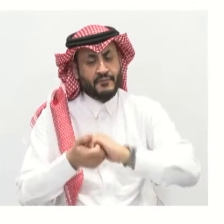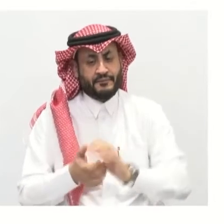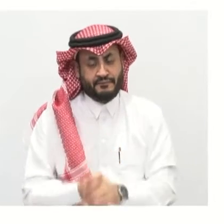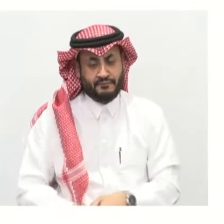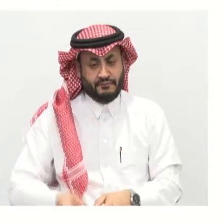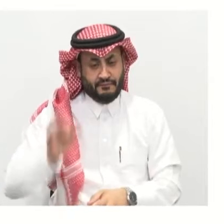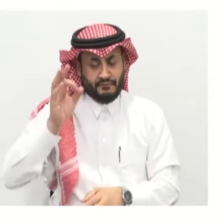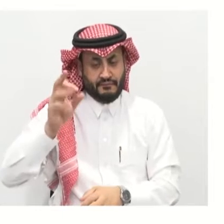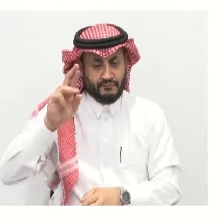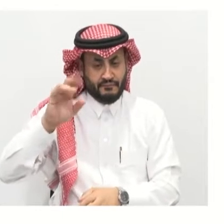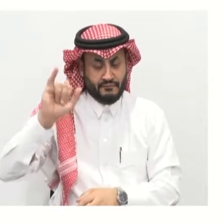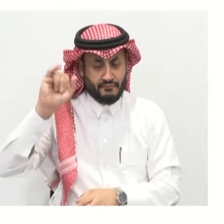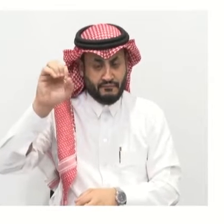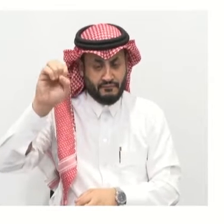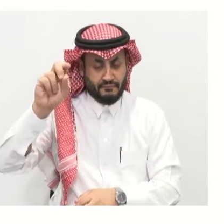friends.